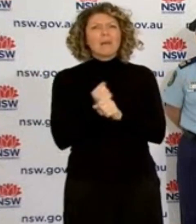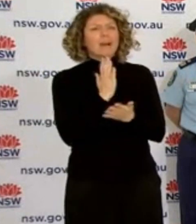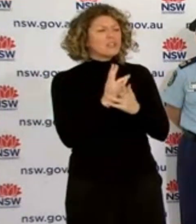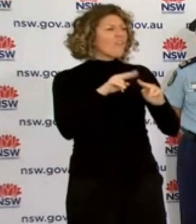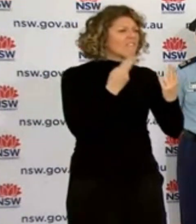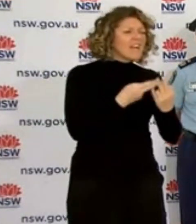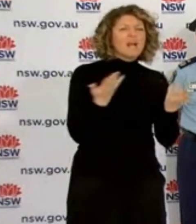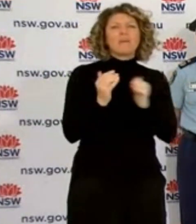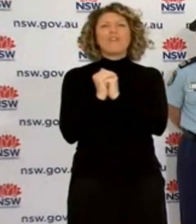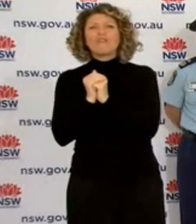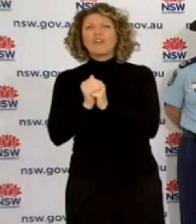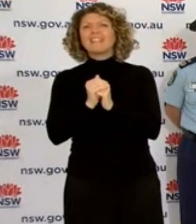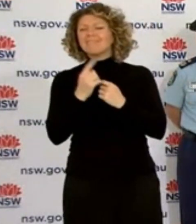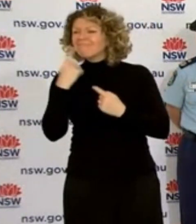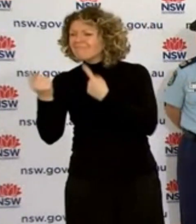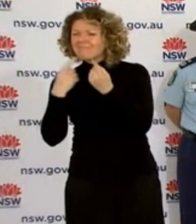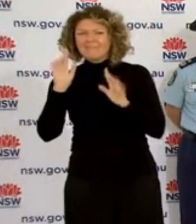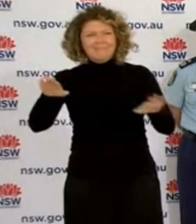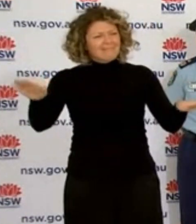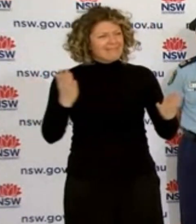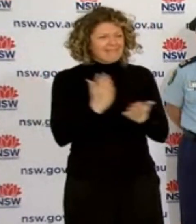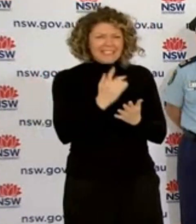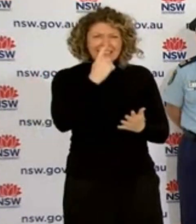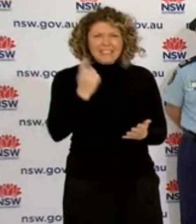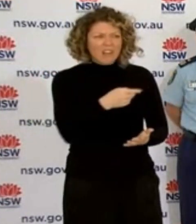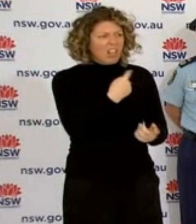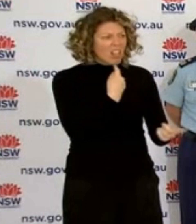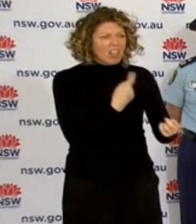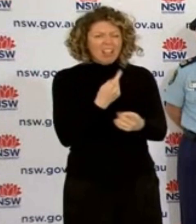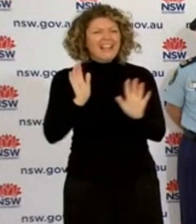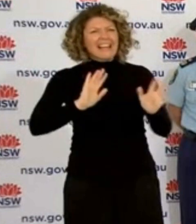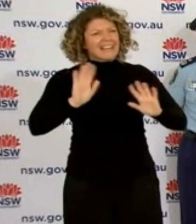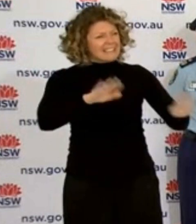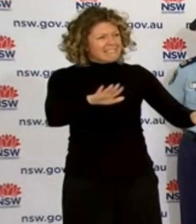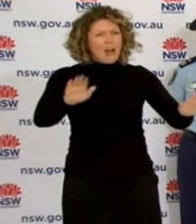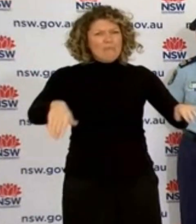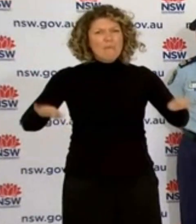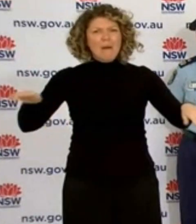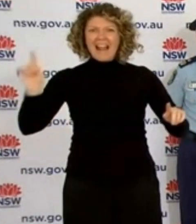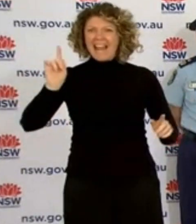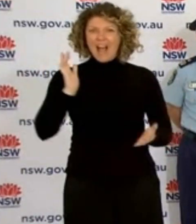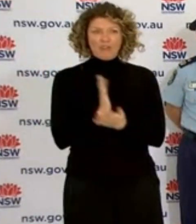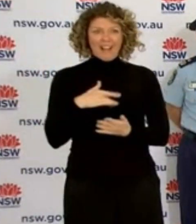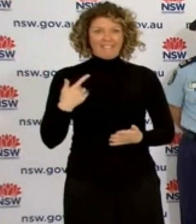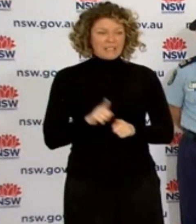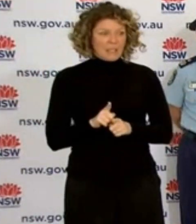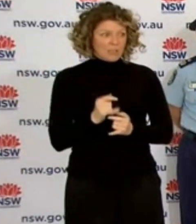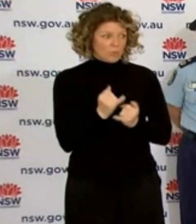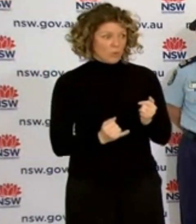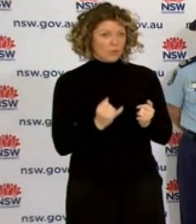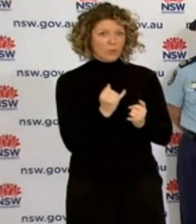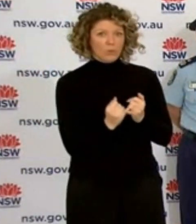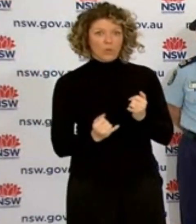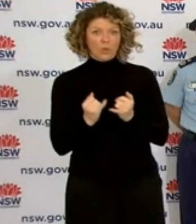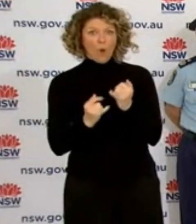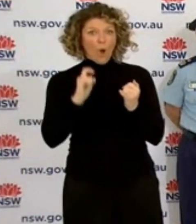and extended family, and get the message about the seriousness of this issue. We are at a fork in the road, and we have to